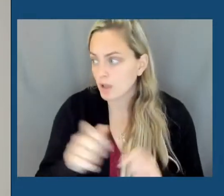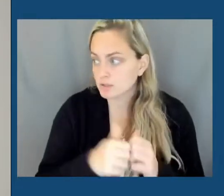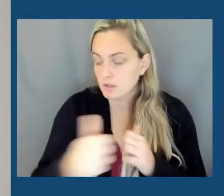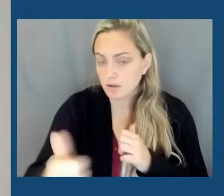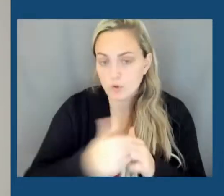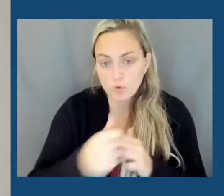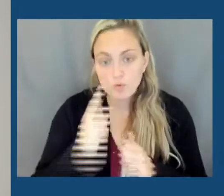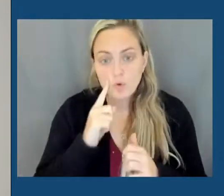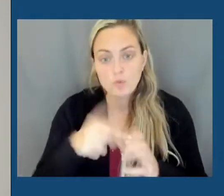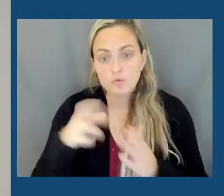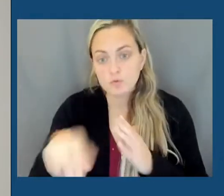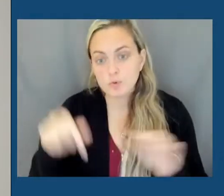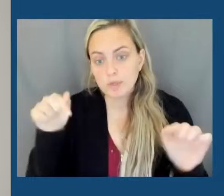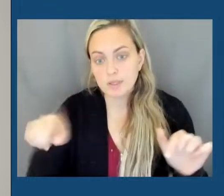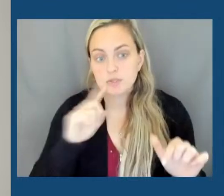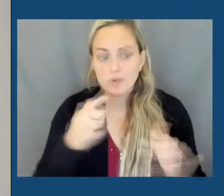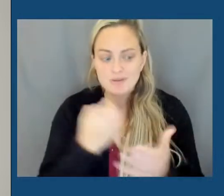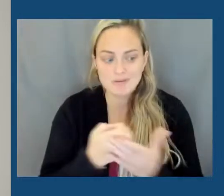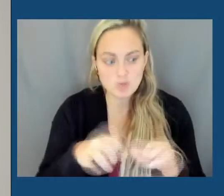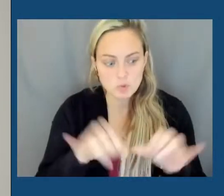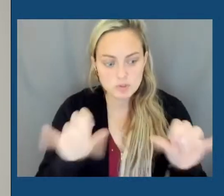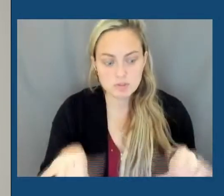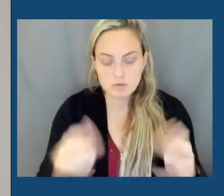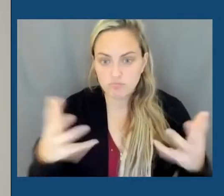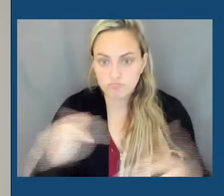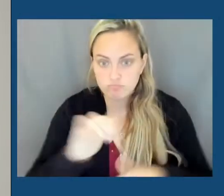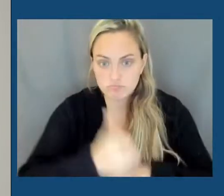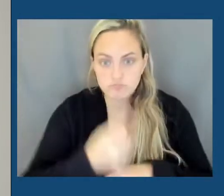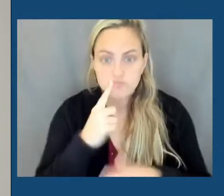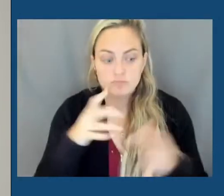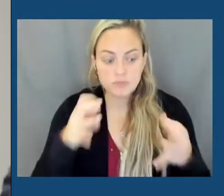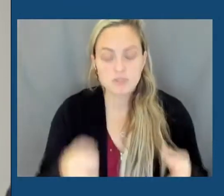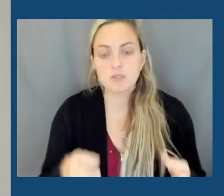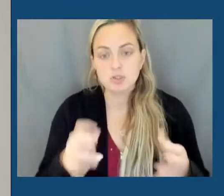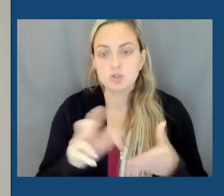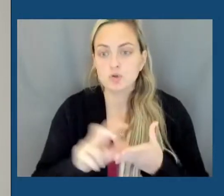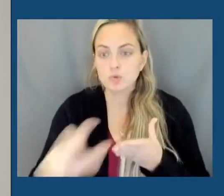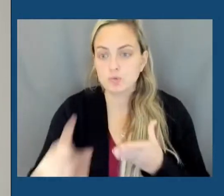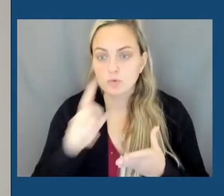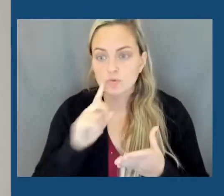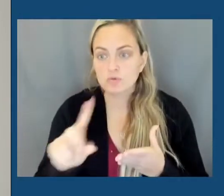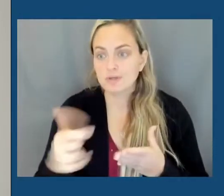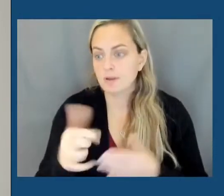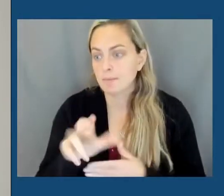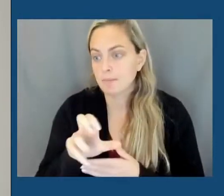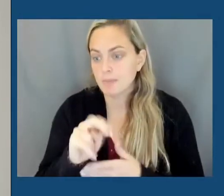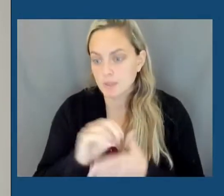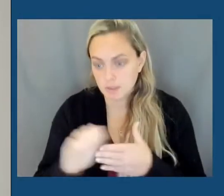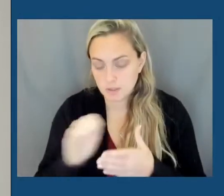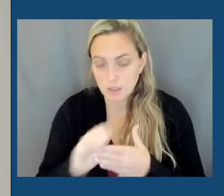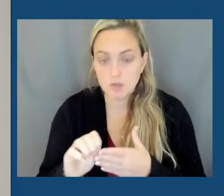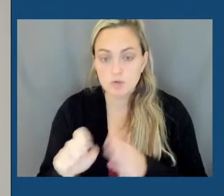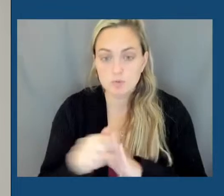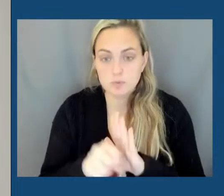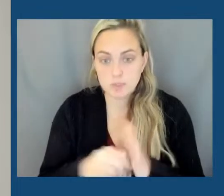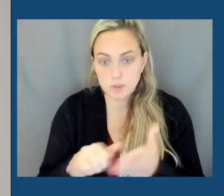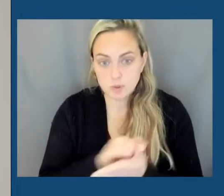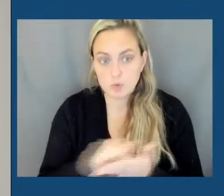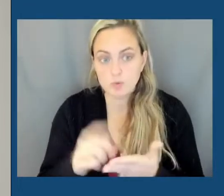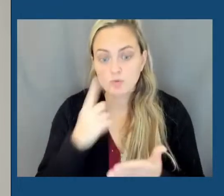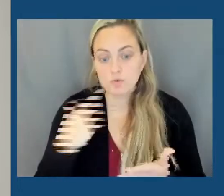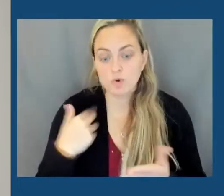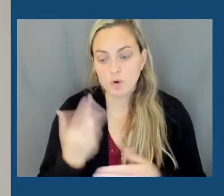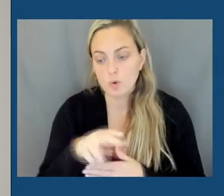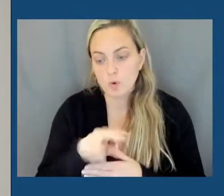So we've created a whole ecosystem with the decision to put forth a $10 billion from the state of New York for our own